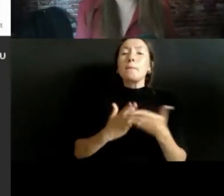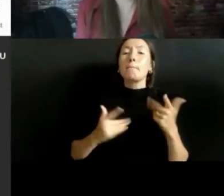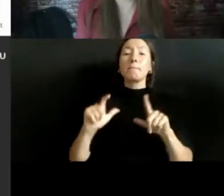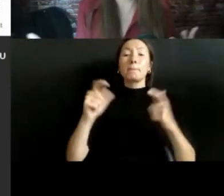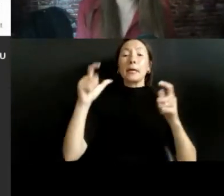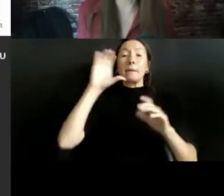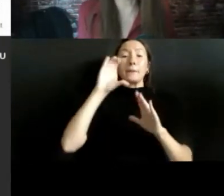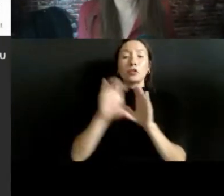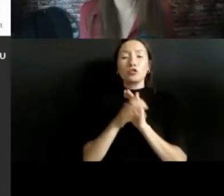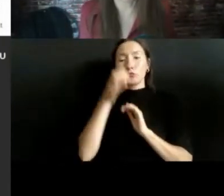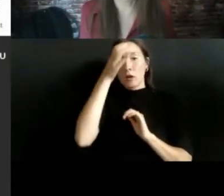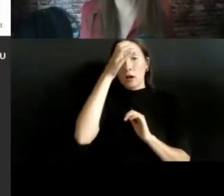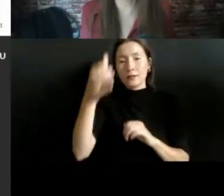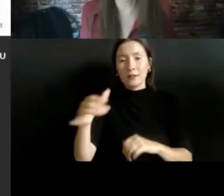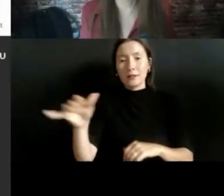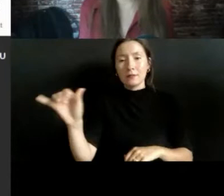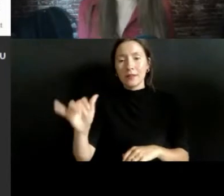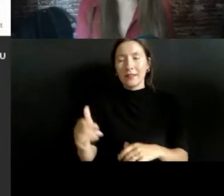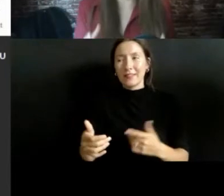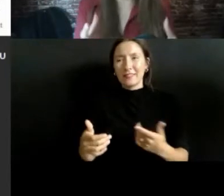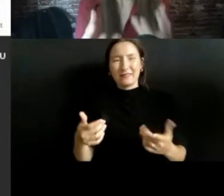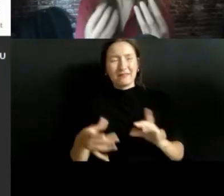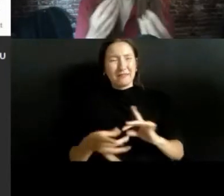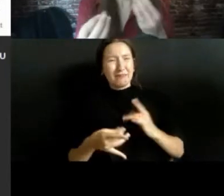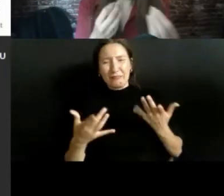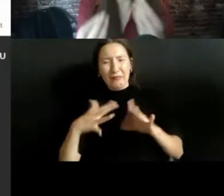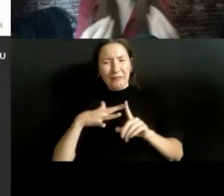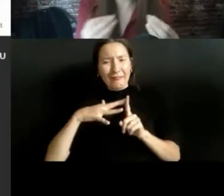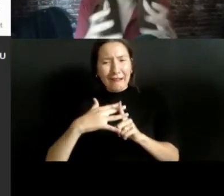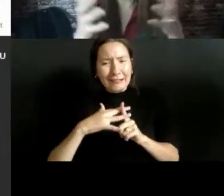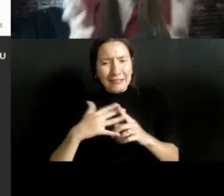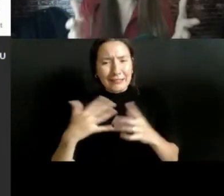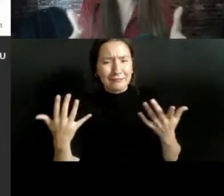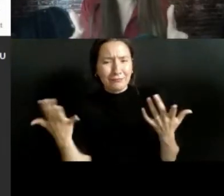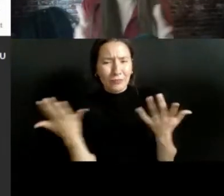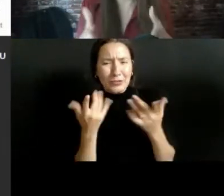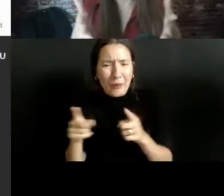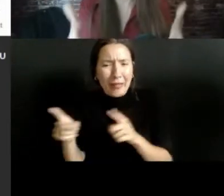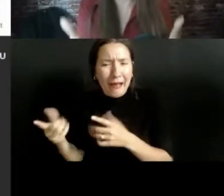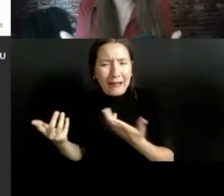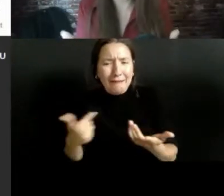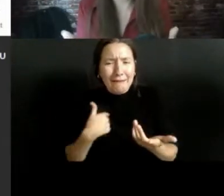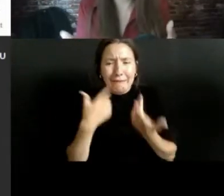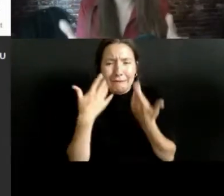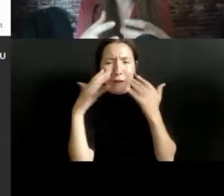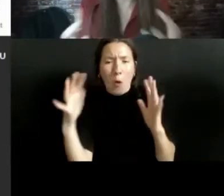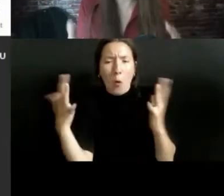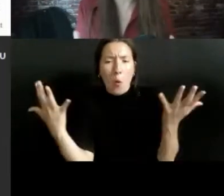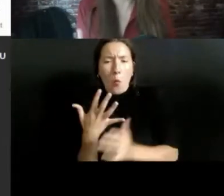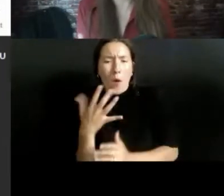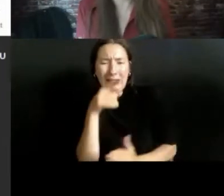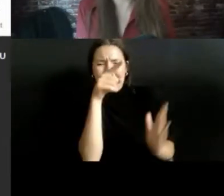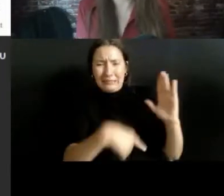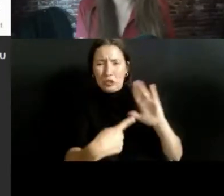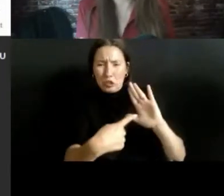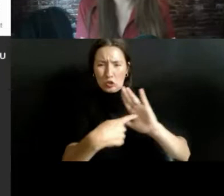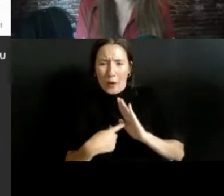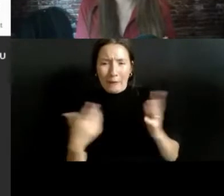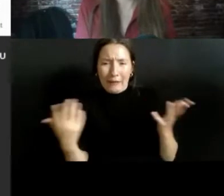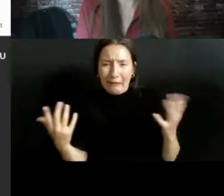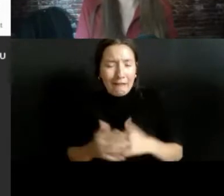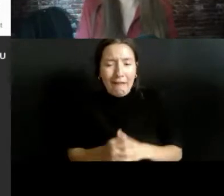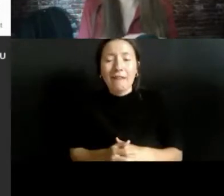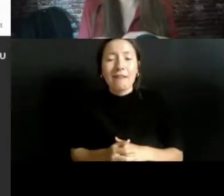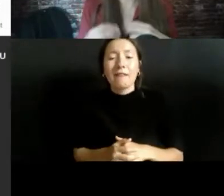trying to accomplish here. Like, if I can see, I at least get an example of why might I want this.